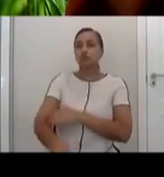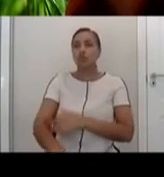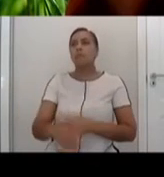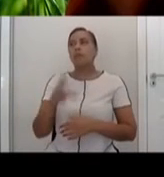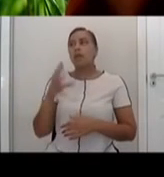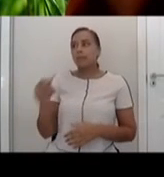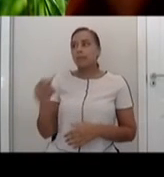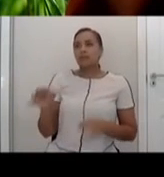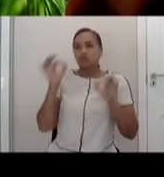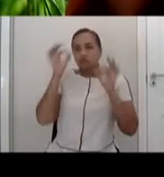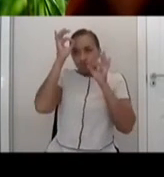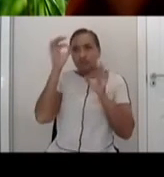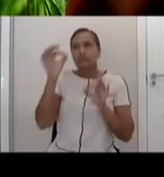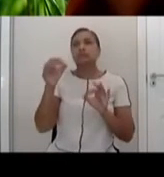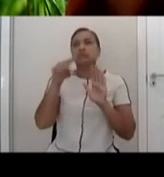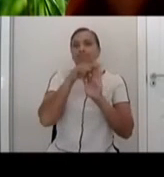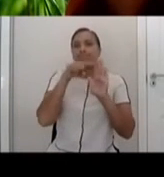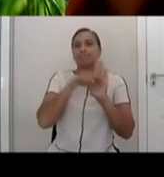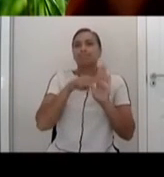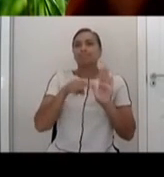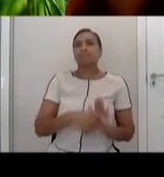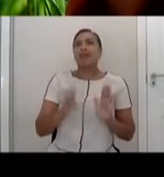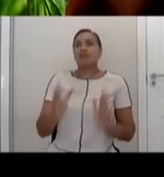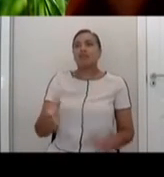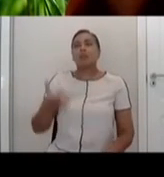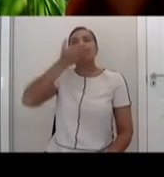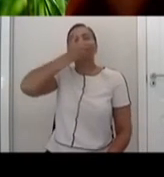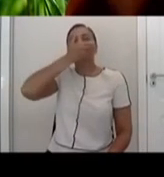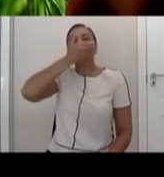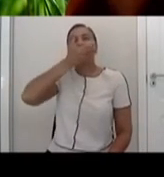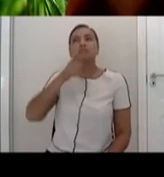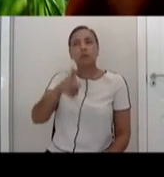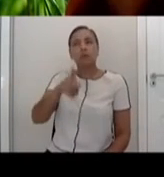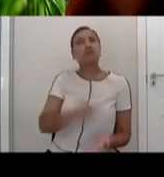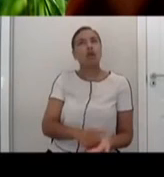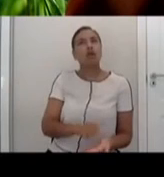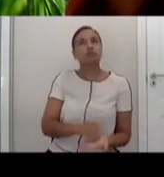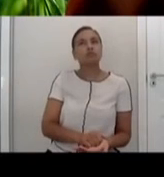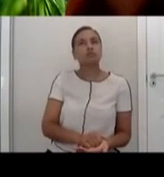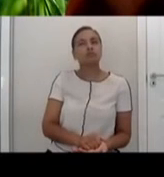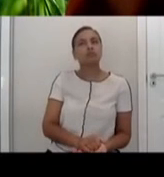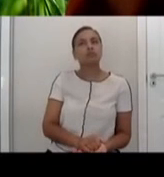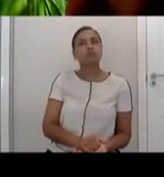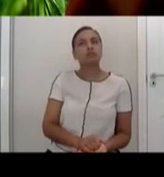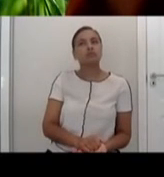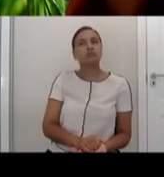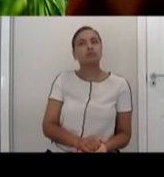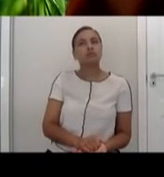weeks. I think you're right. You need to go away and investigate